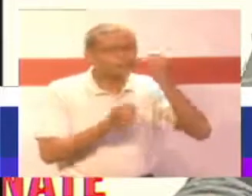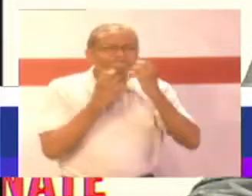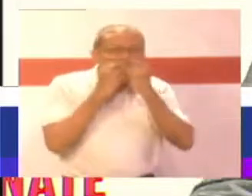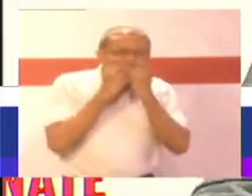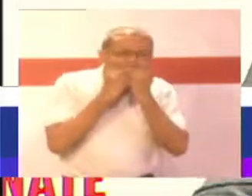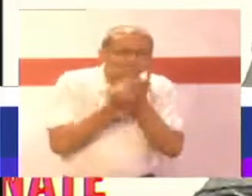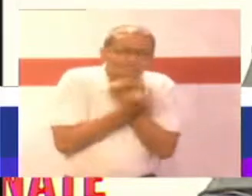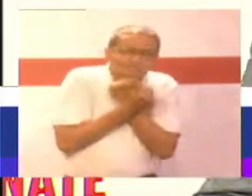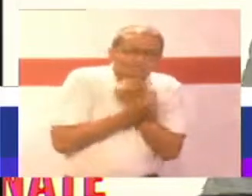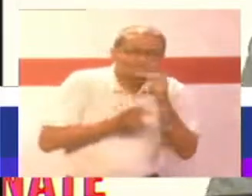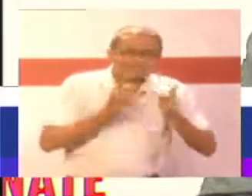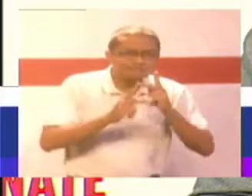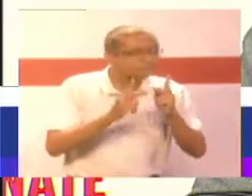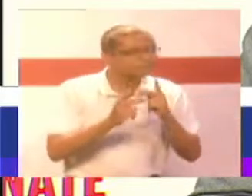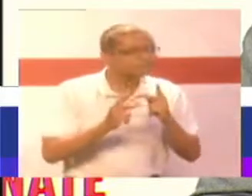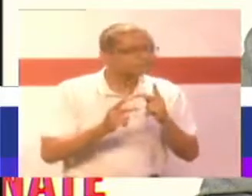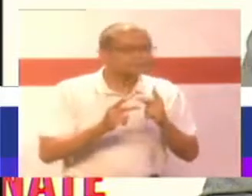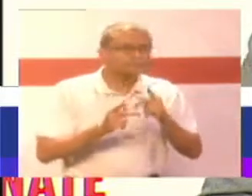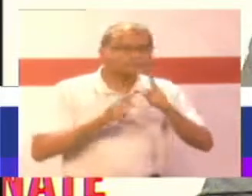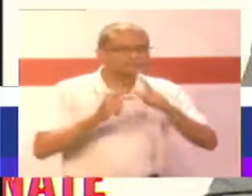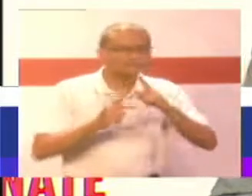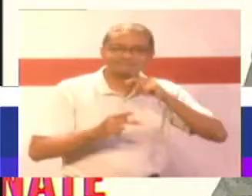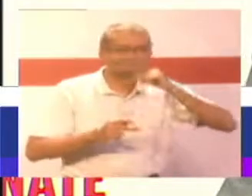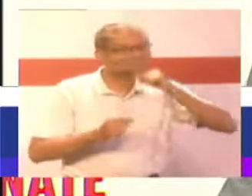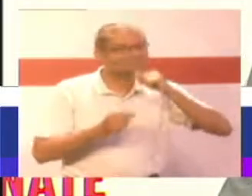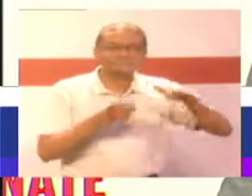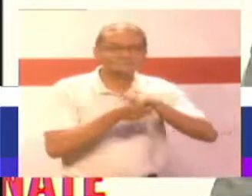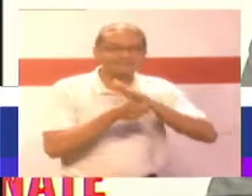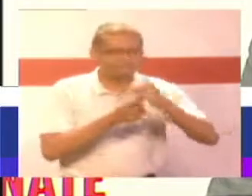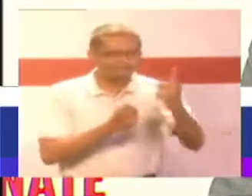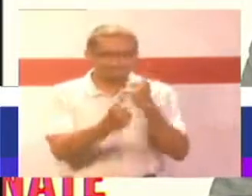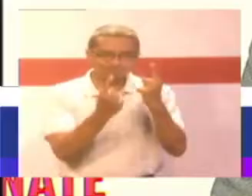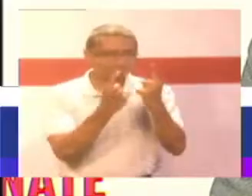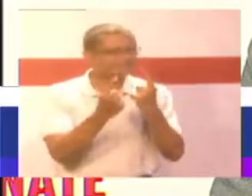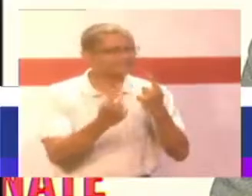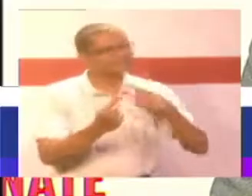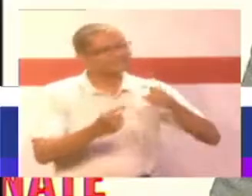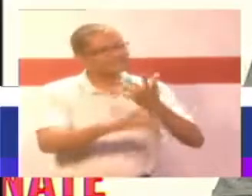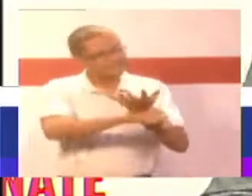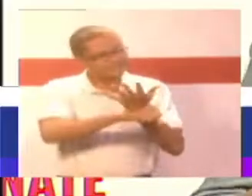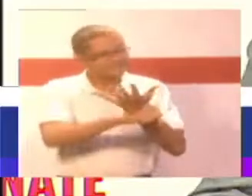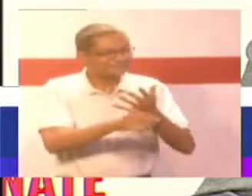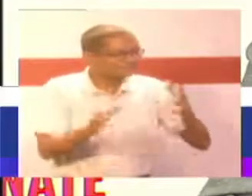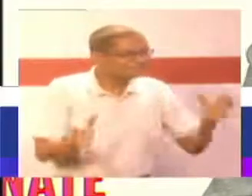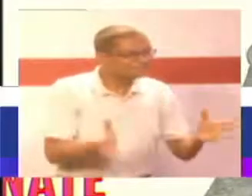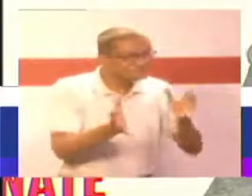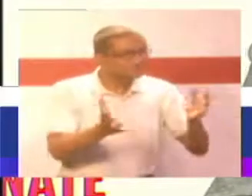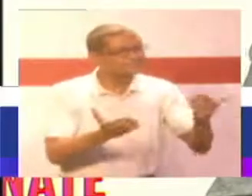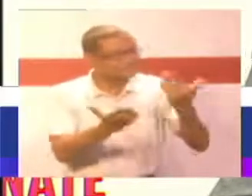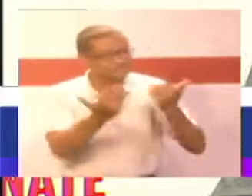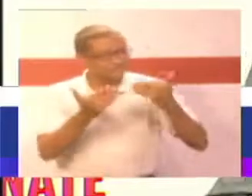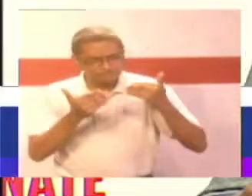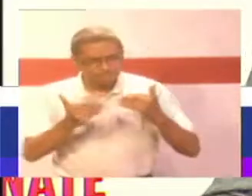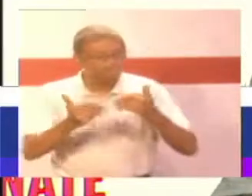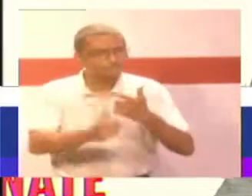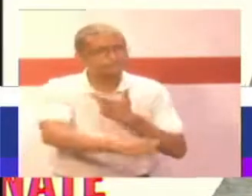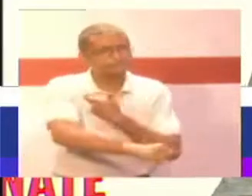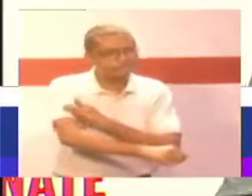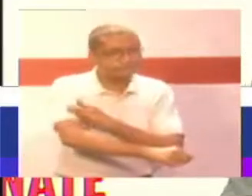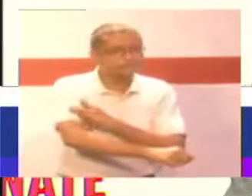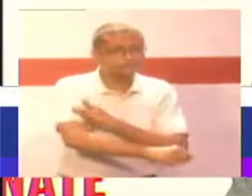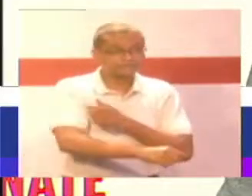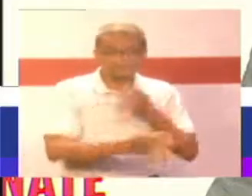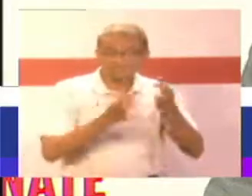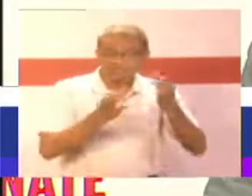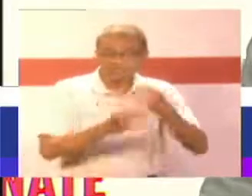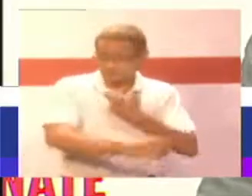are not stepping forward, and we do really want to continue to plead and encourage. Vaccination affords